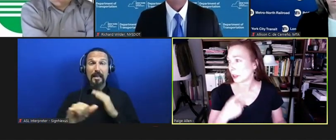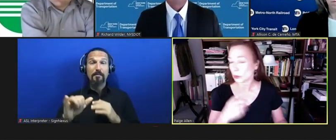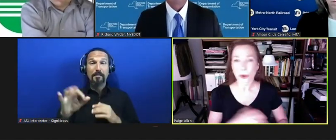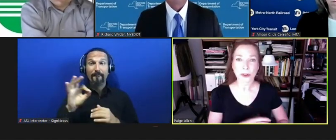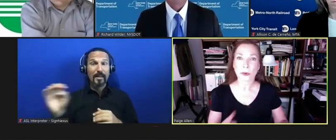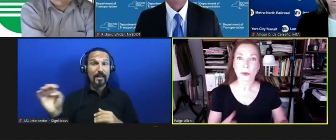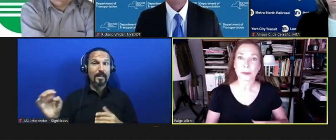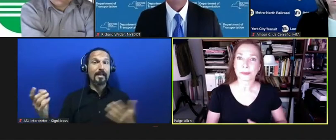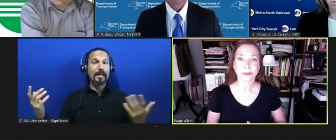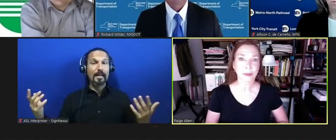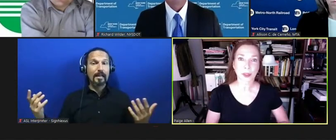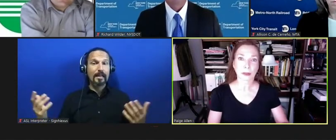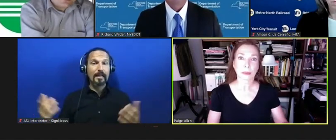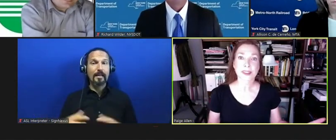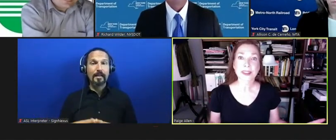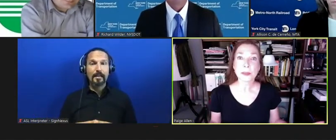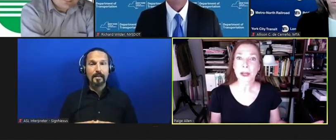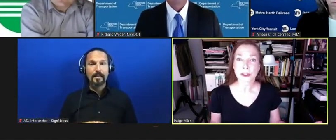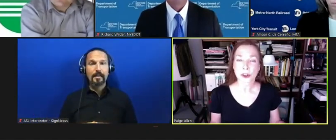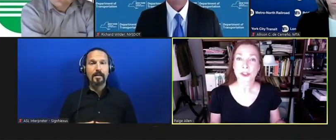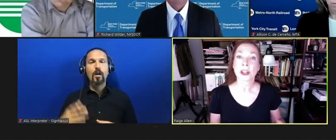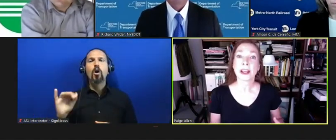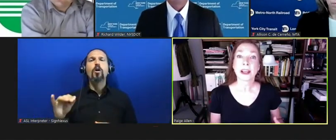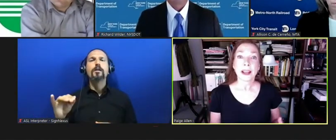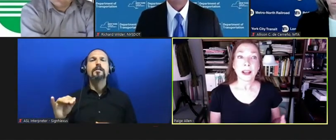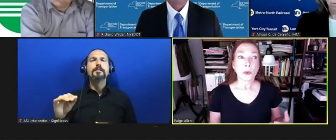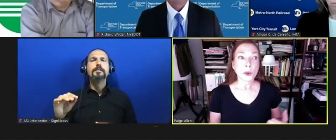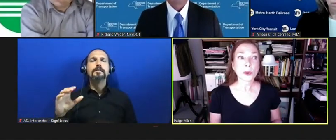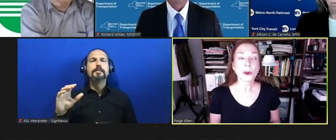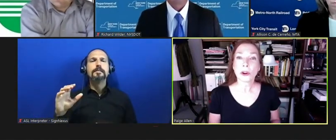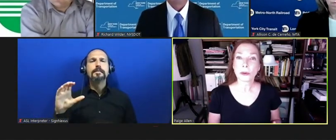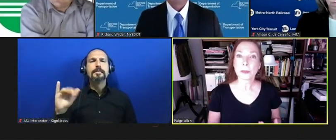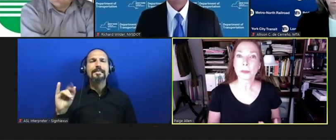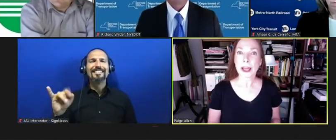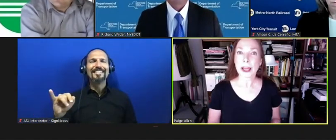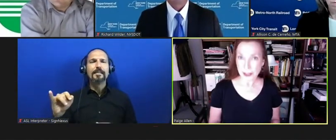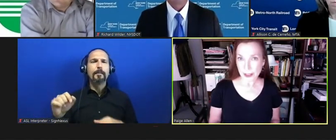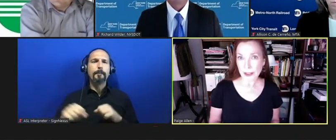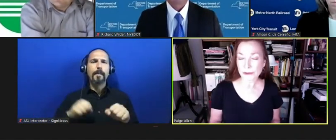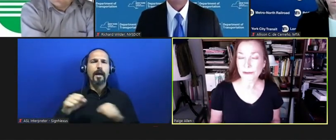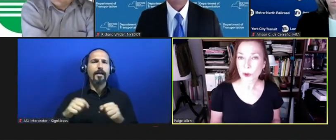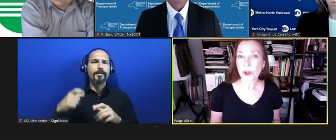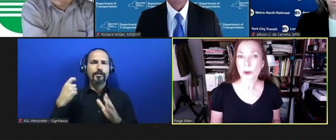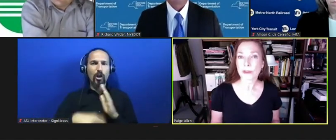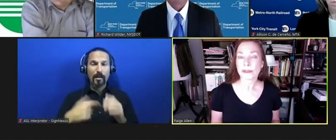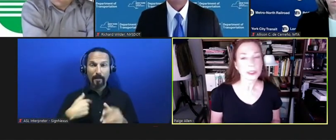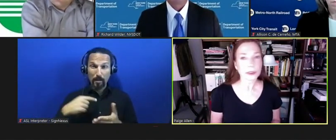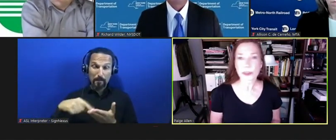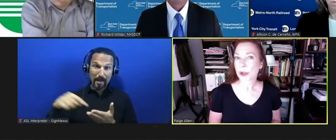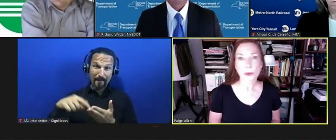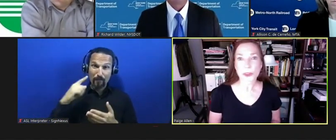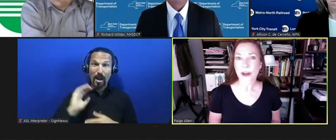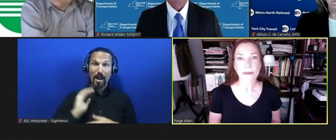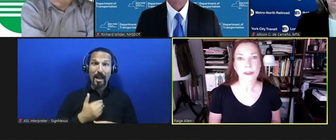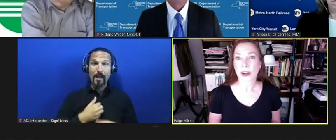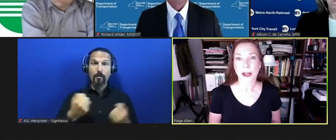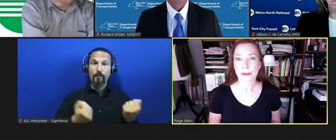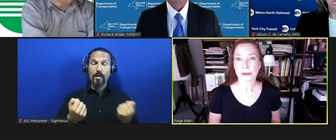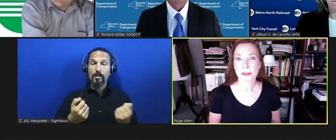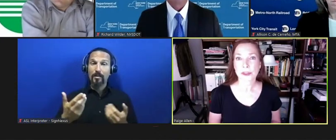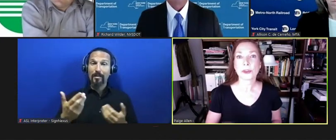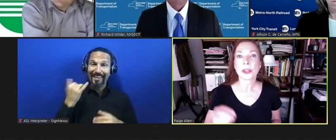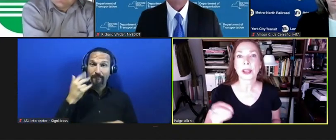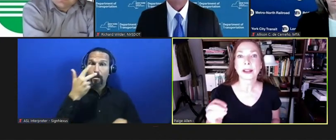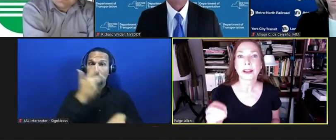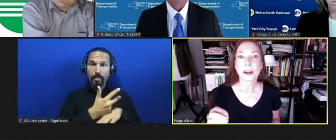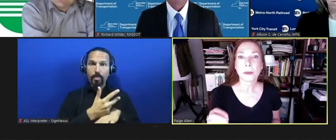fee or or City bike charge when we're already paying for our vehicles whether we drive or not